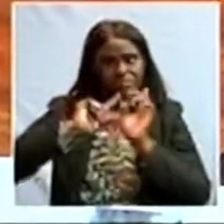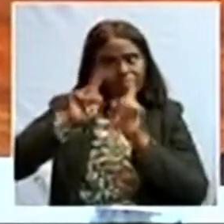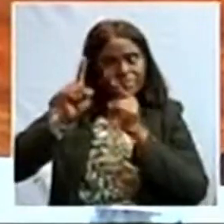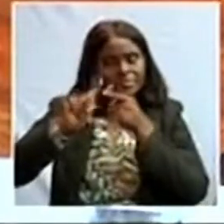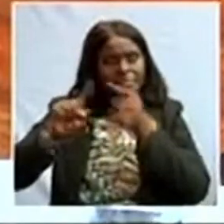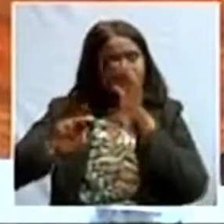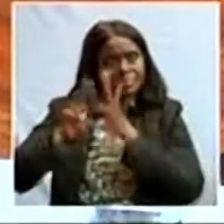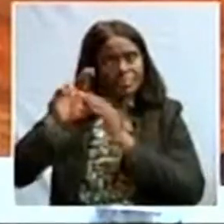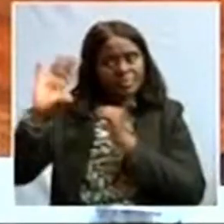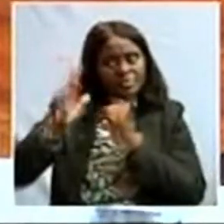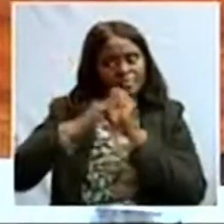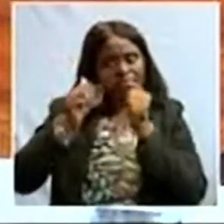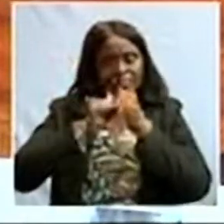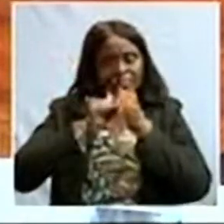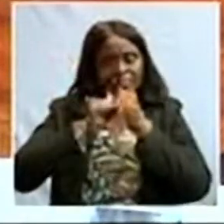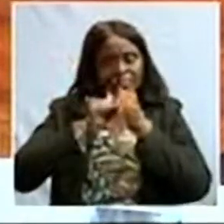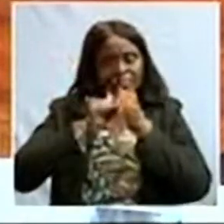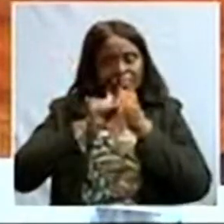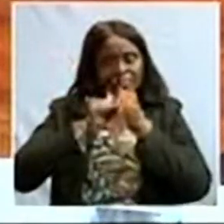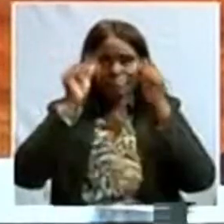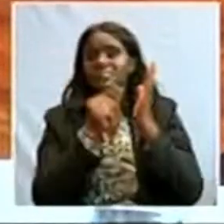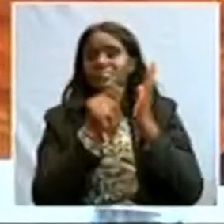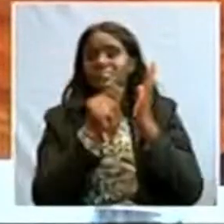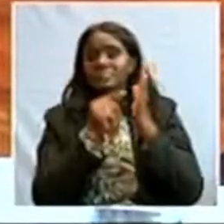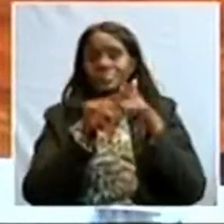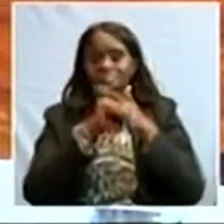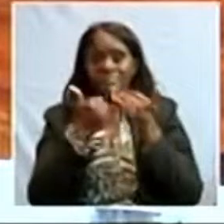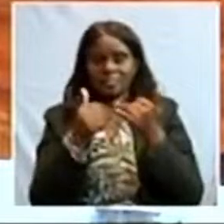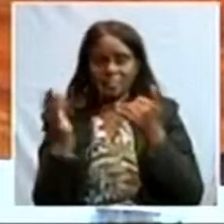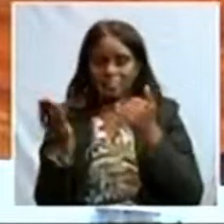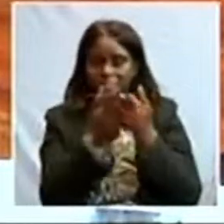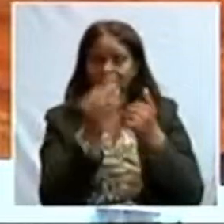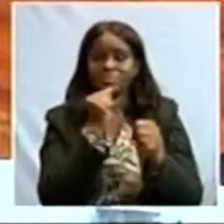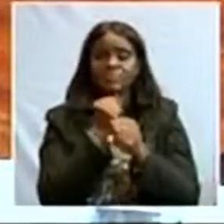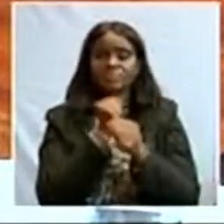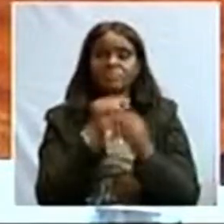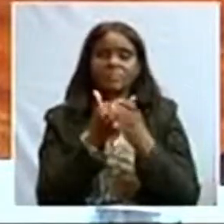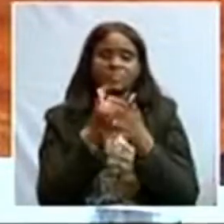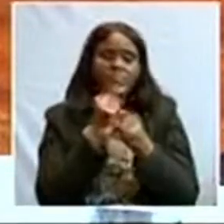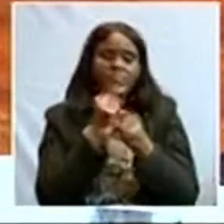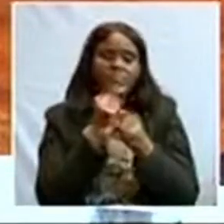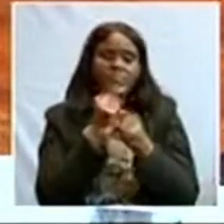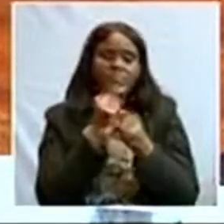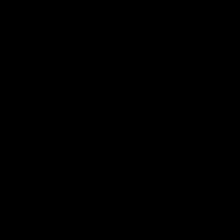university and coming with competent skills. So how is it being done? Is it just